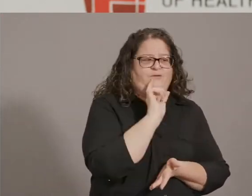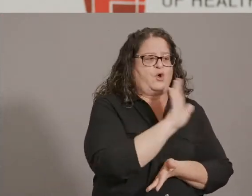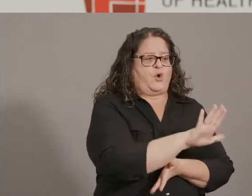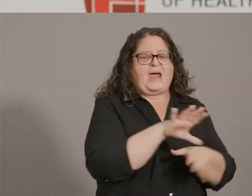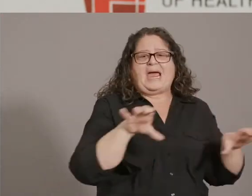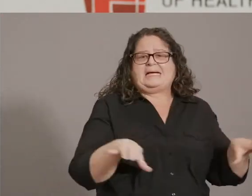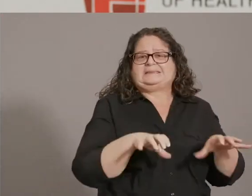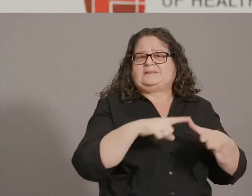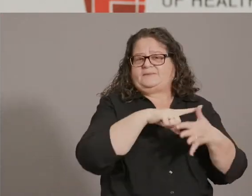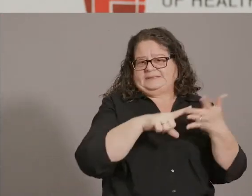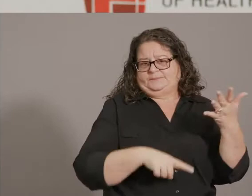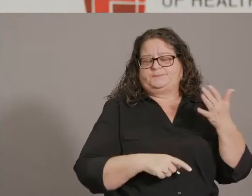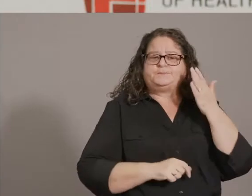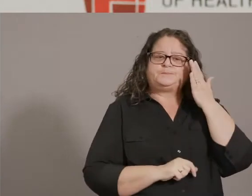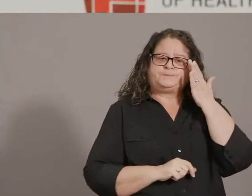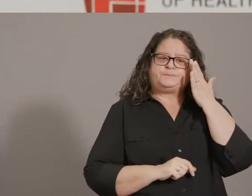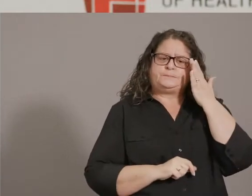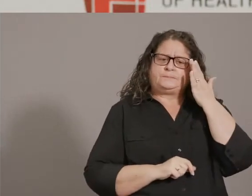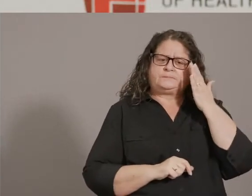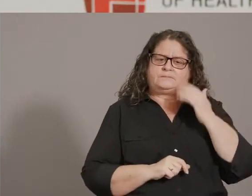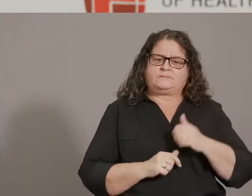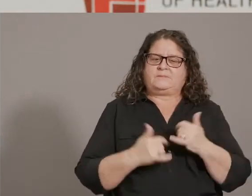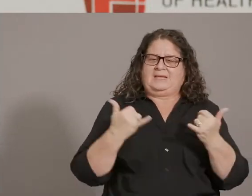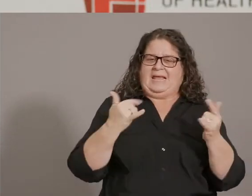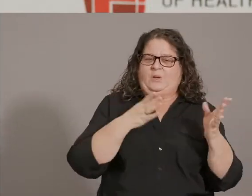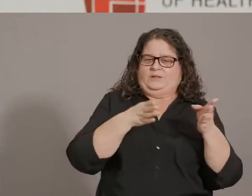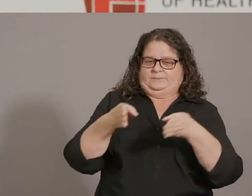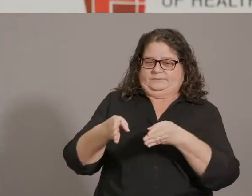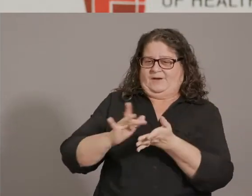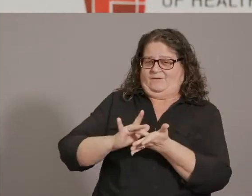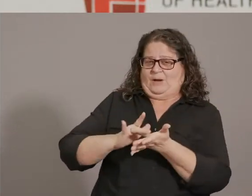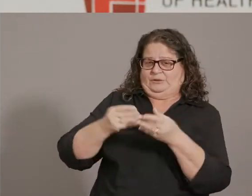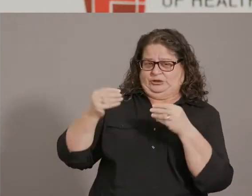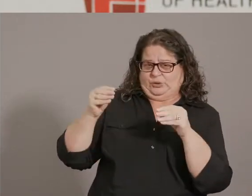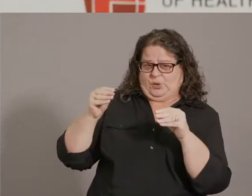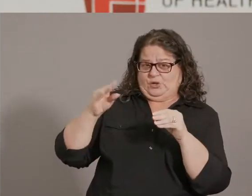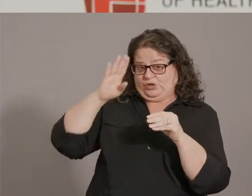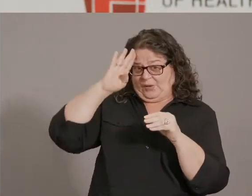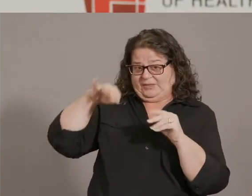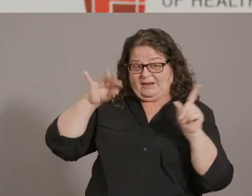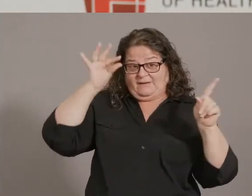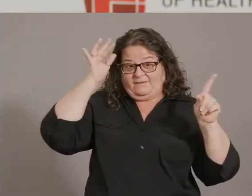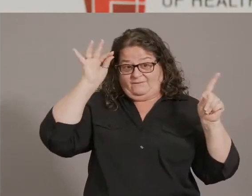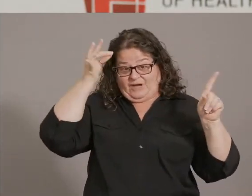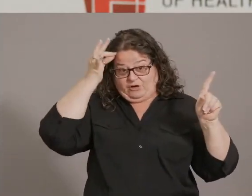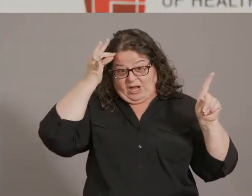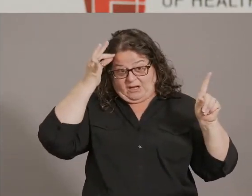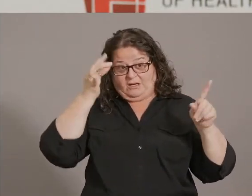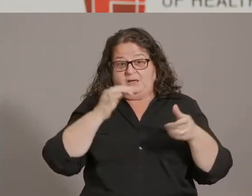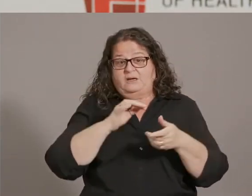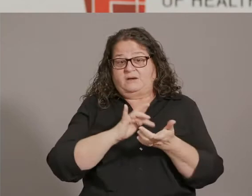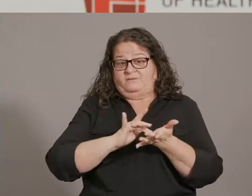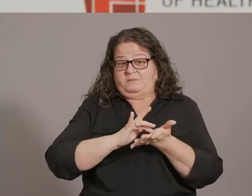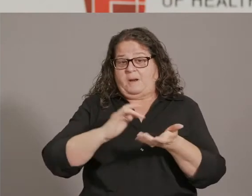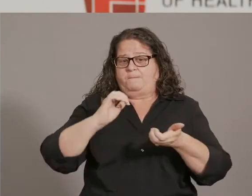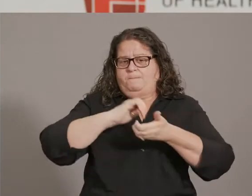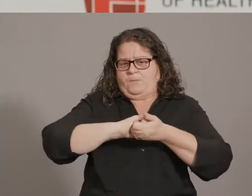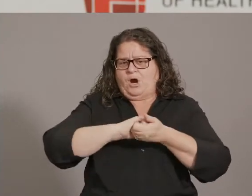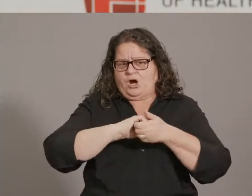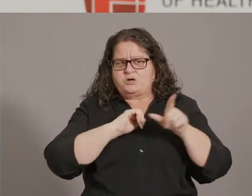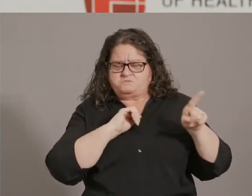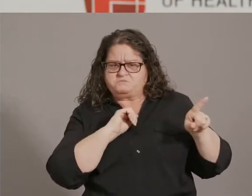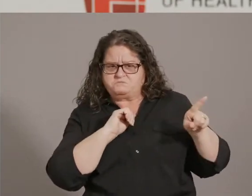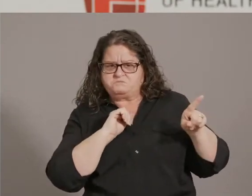pharmacies again. So we know that the federal pharmacy partnership, does the state have any hand in this?